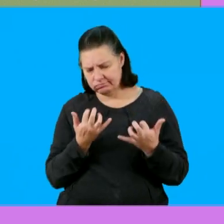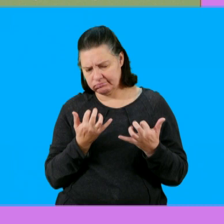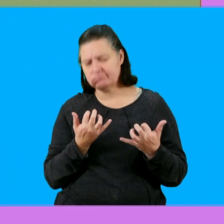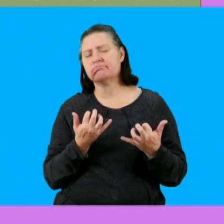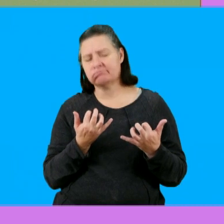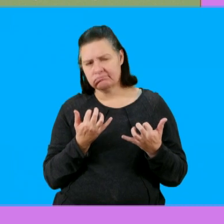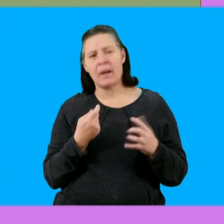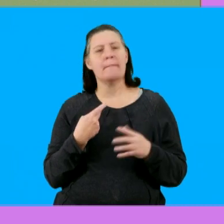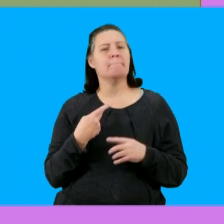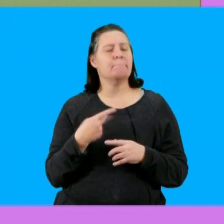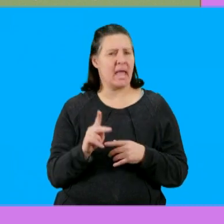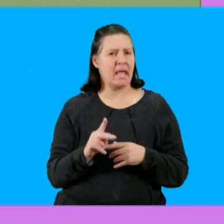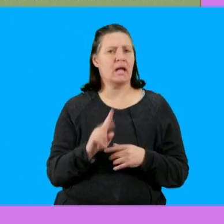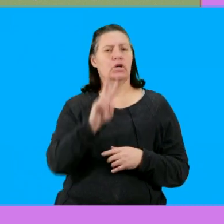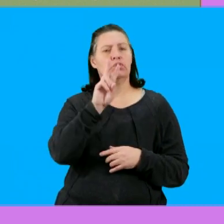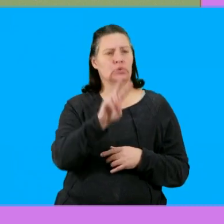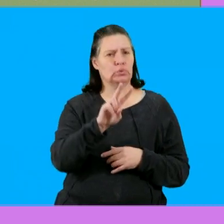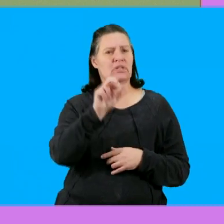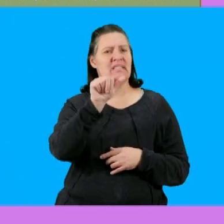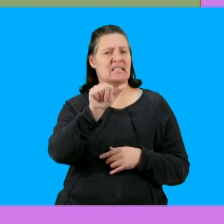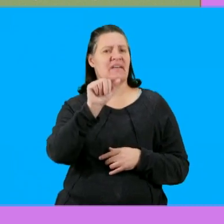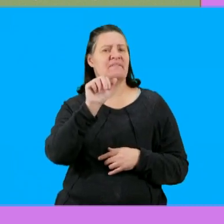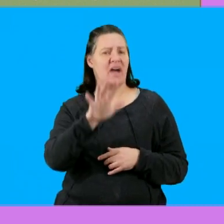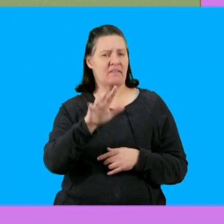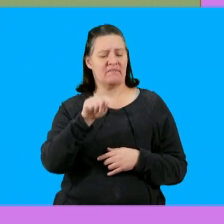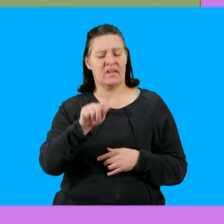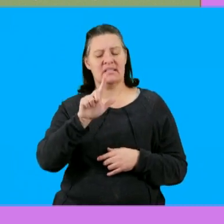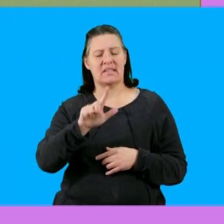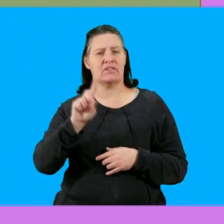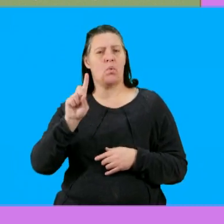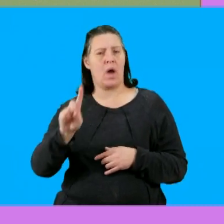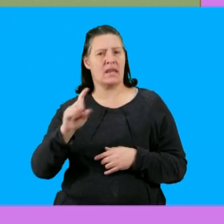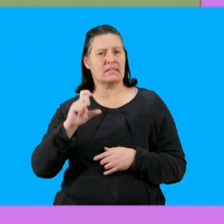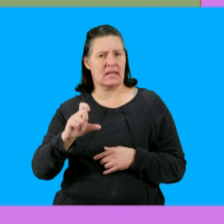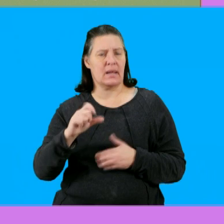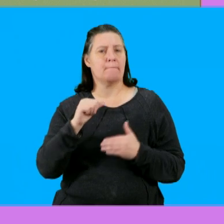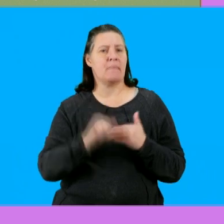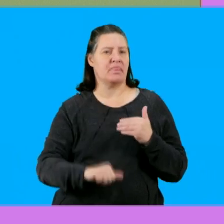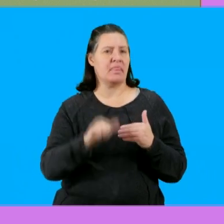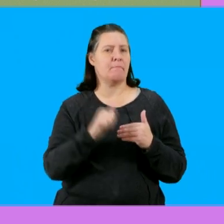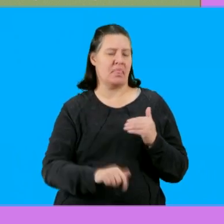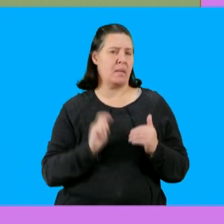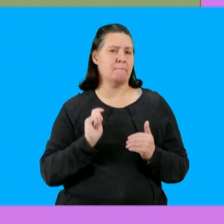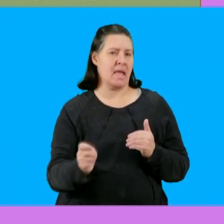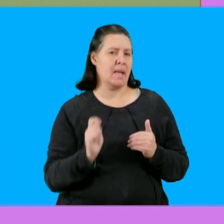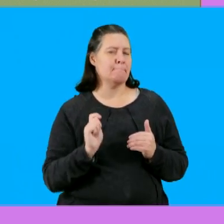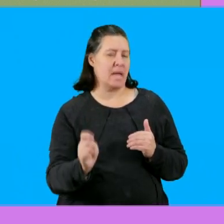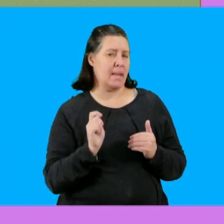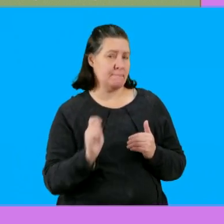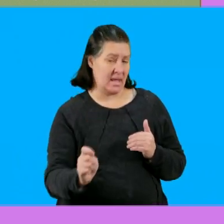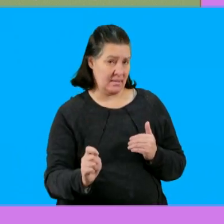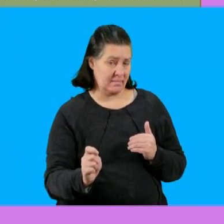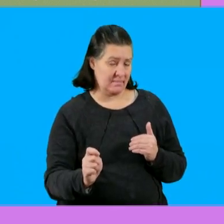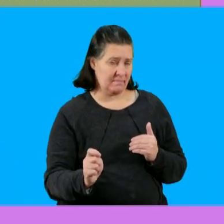she will pay exactly 265 Rand and 71 cents per month. So